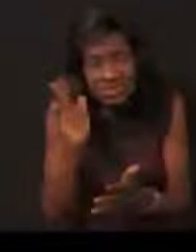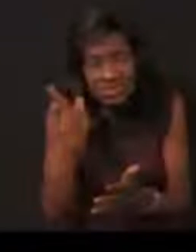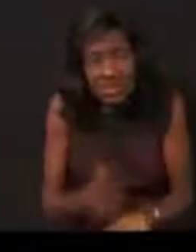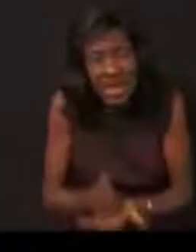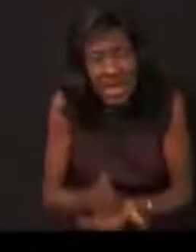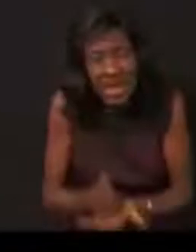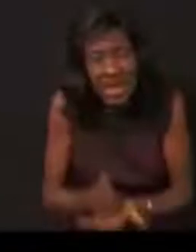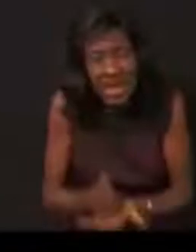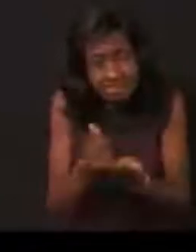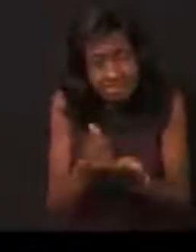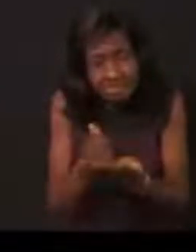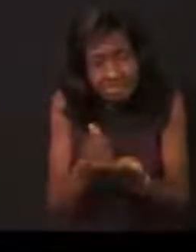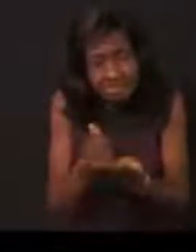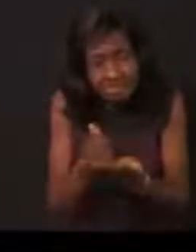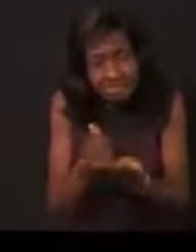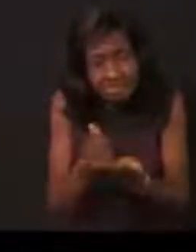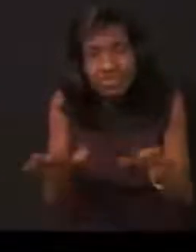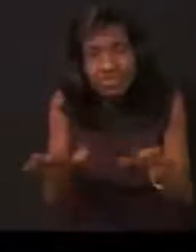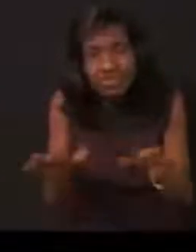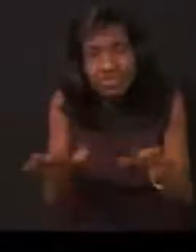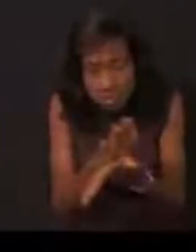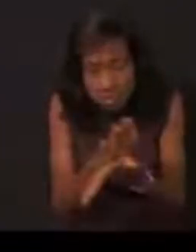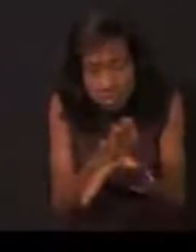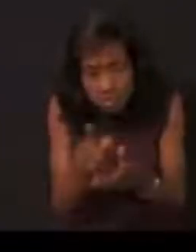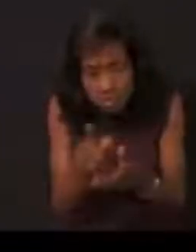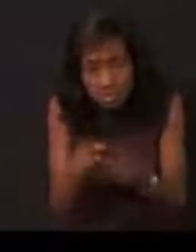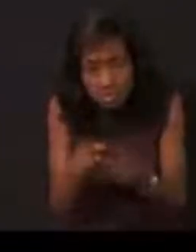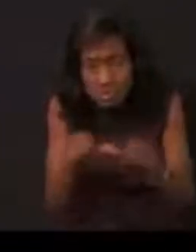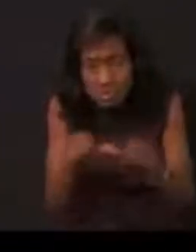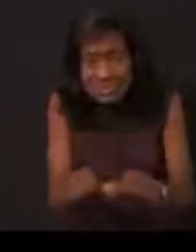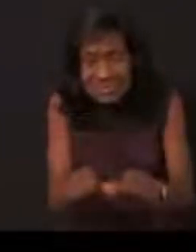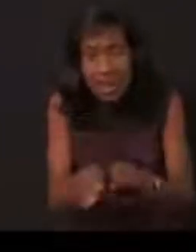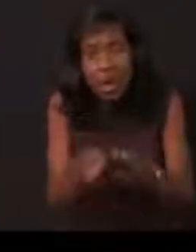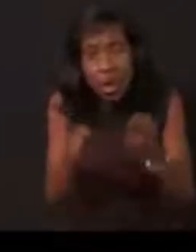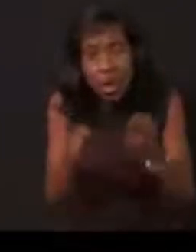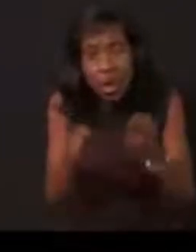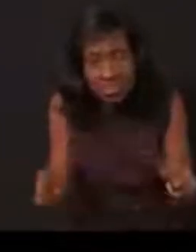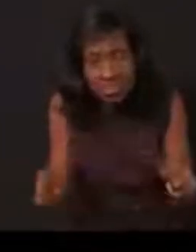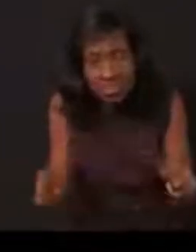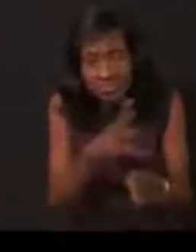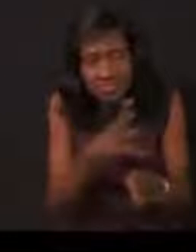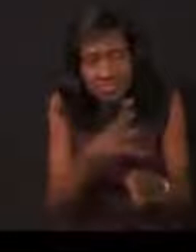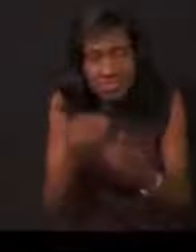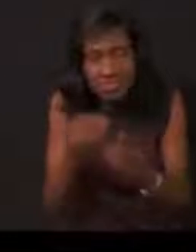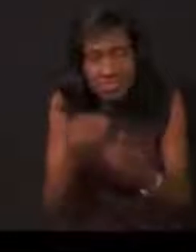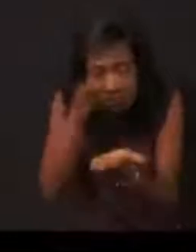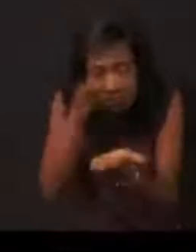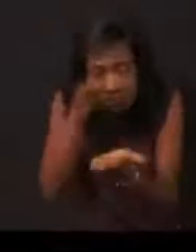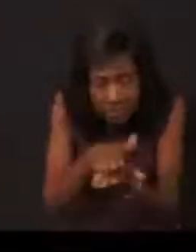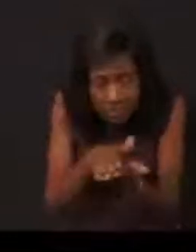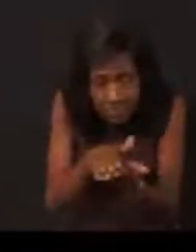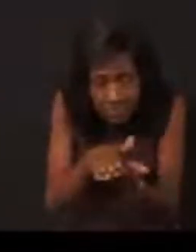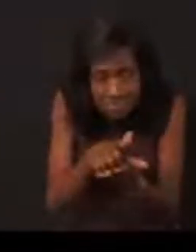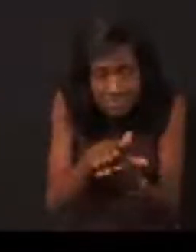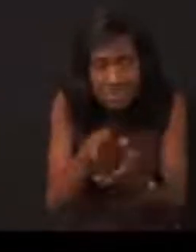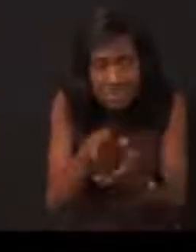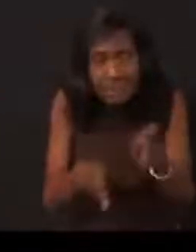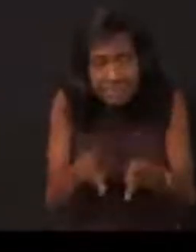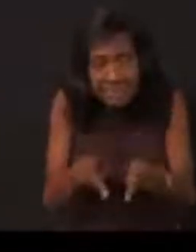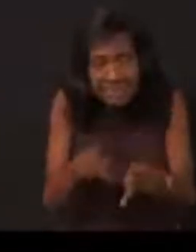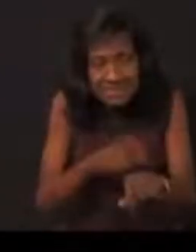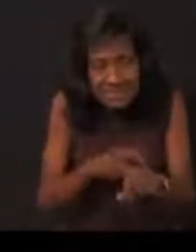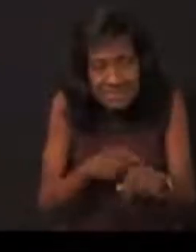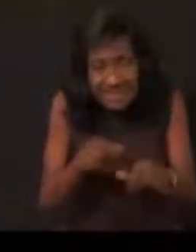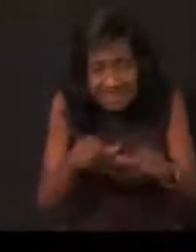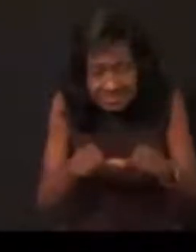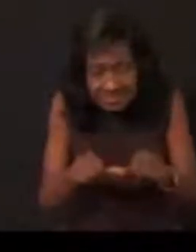schools to remain open, to reduce and amend the isolation and quarantine requirements, which